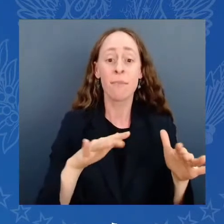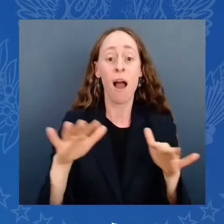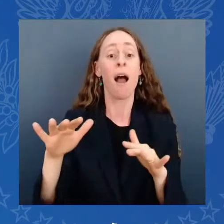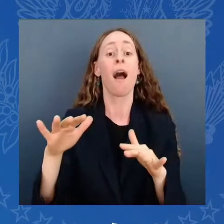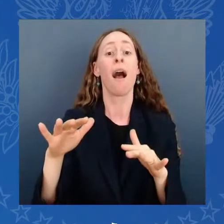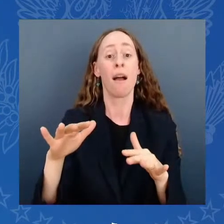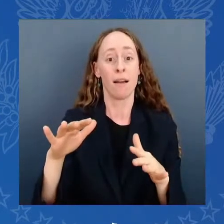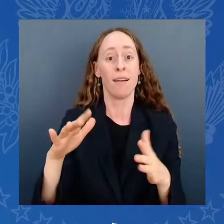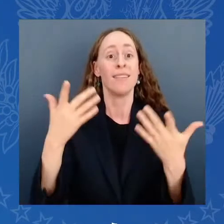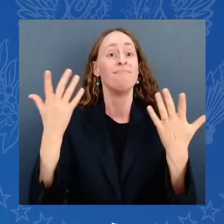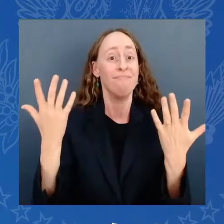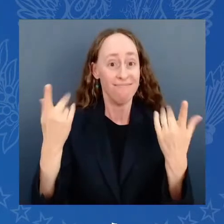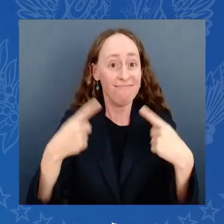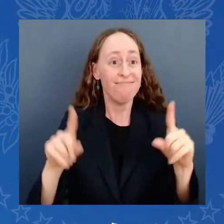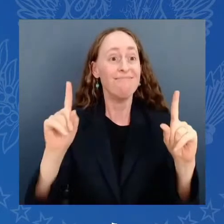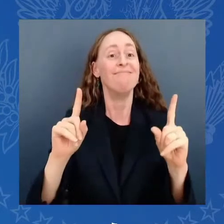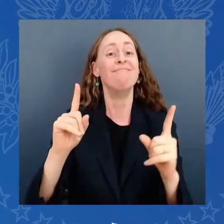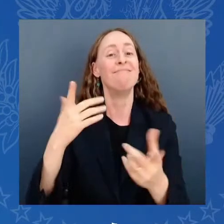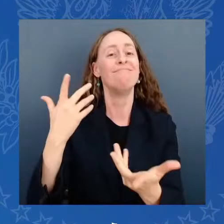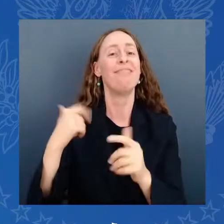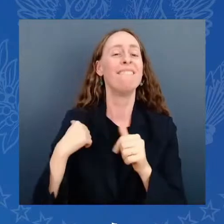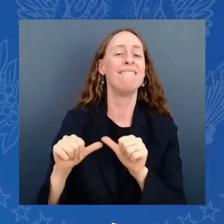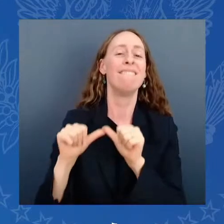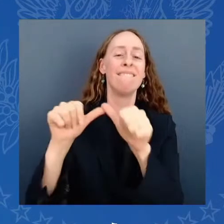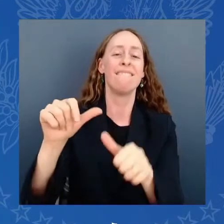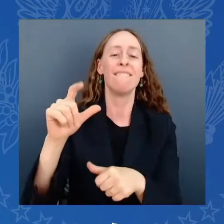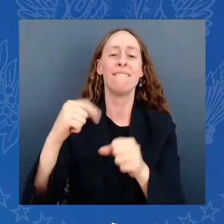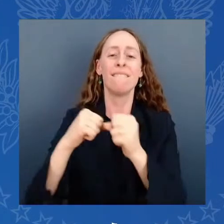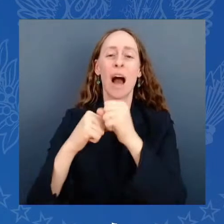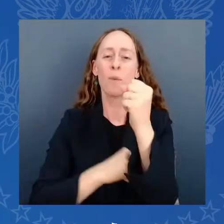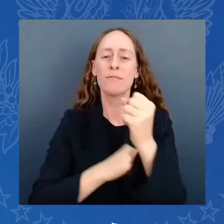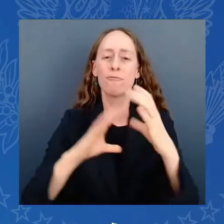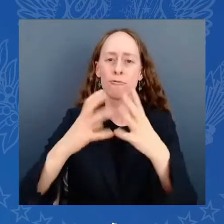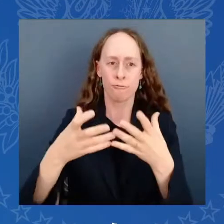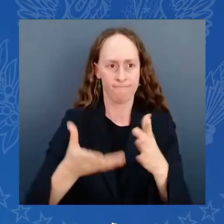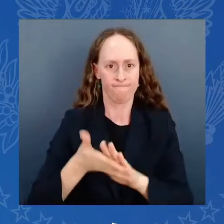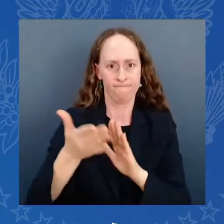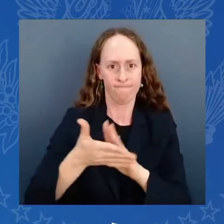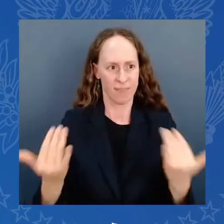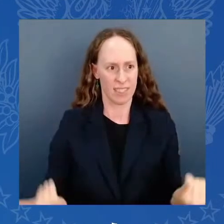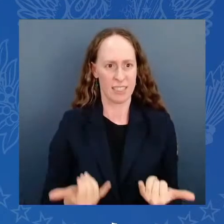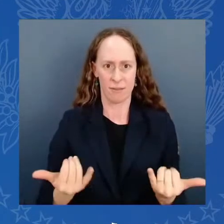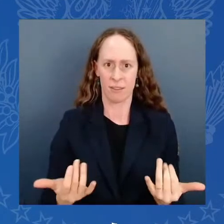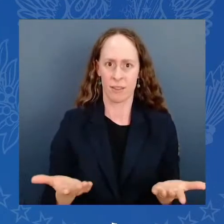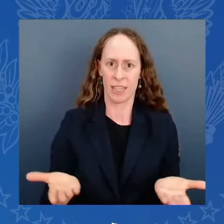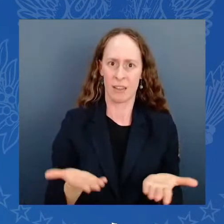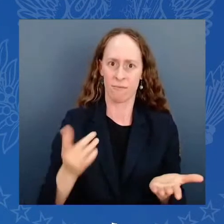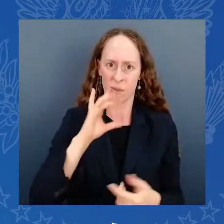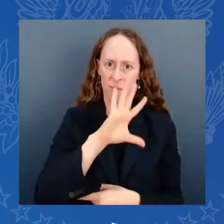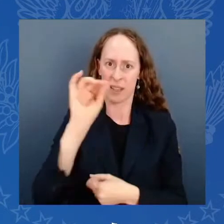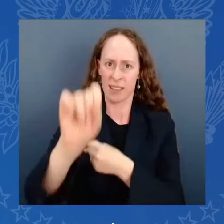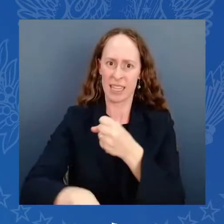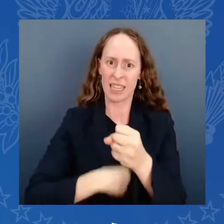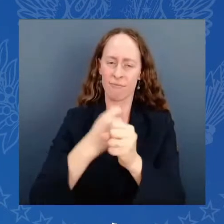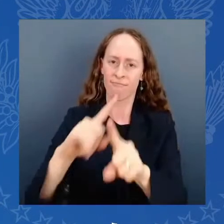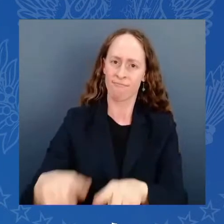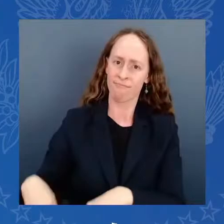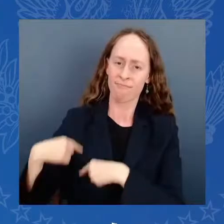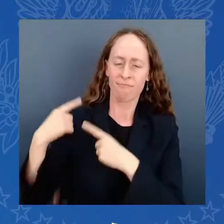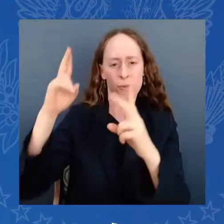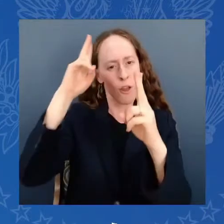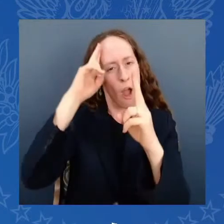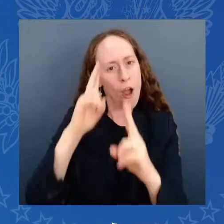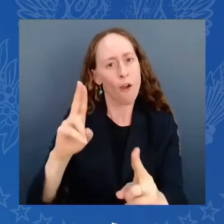Foundation has convened this symposium to reflect one of the crowning achievements, the Civil Rights Act of